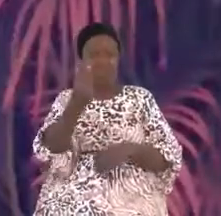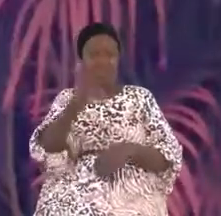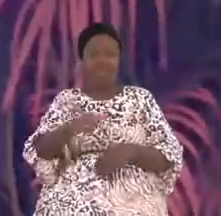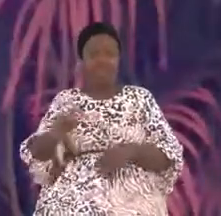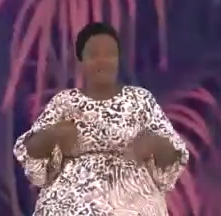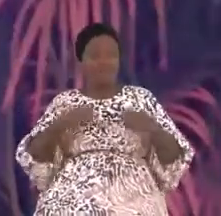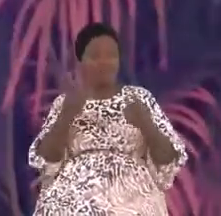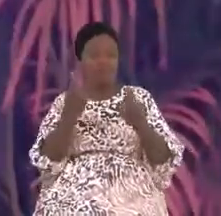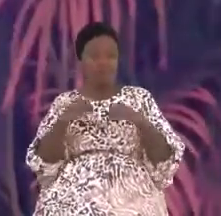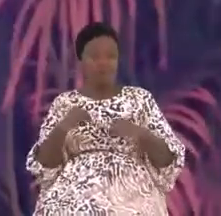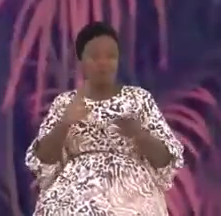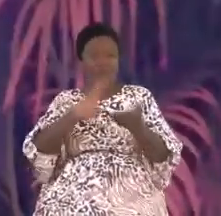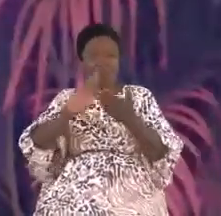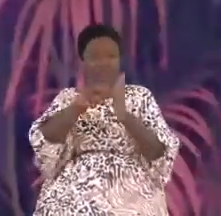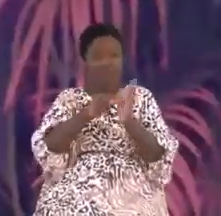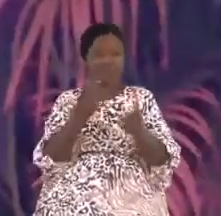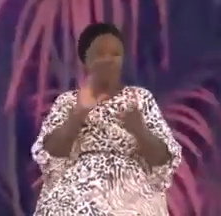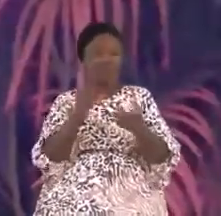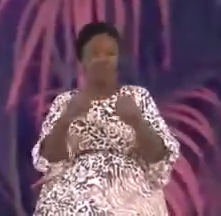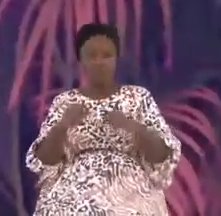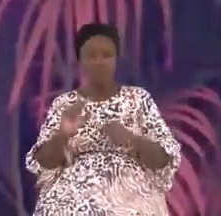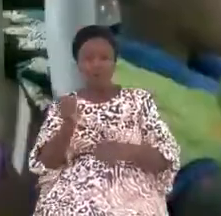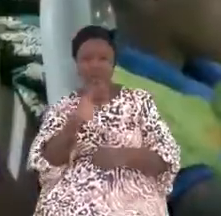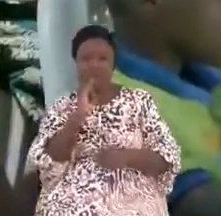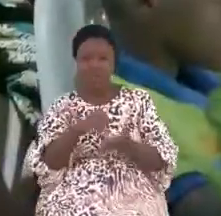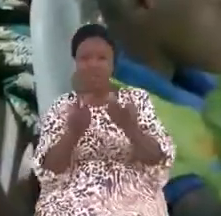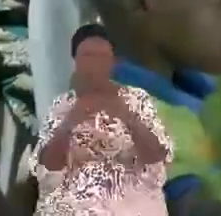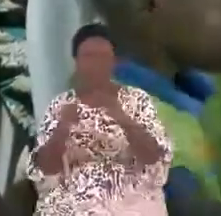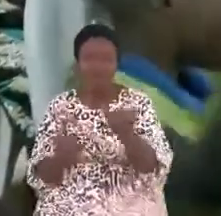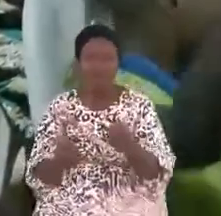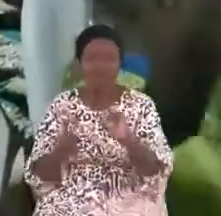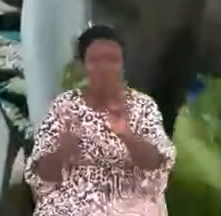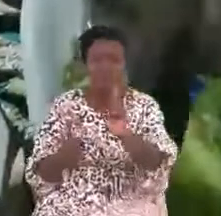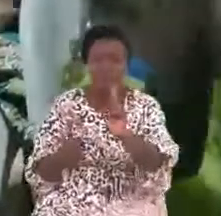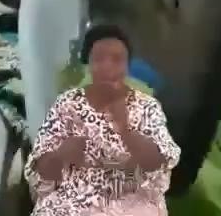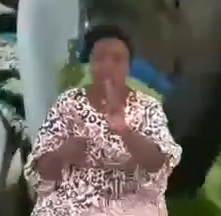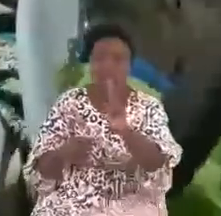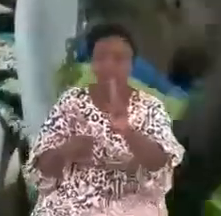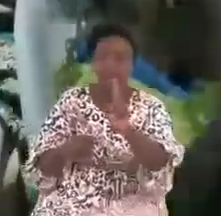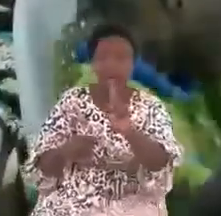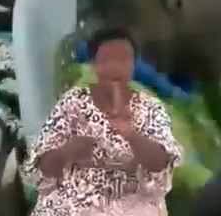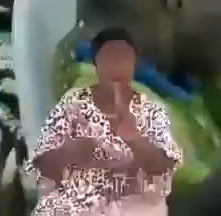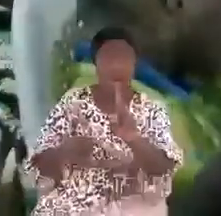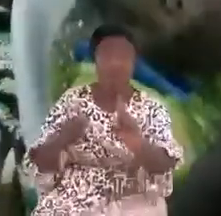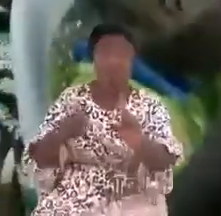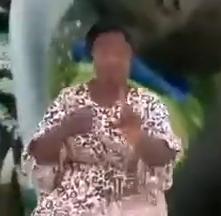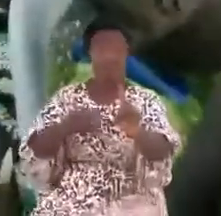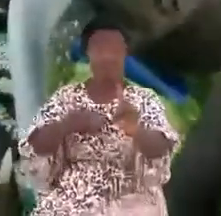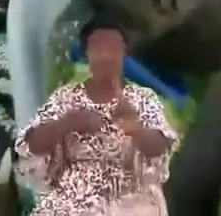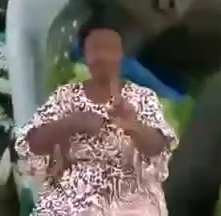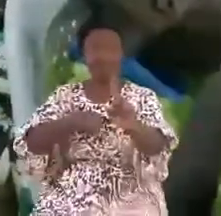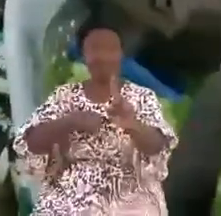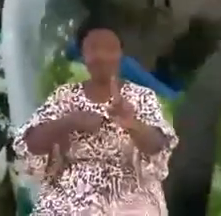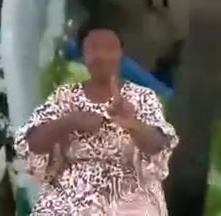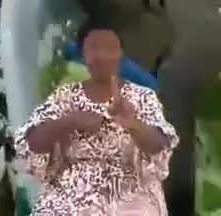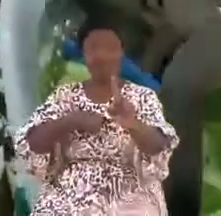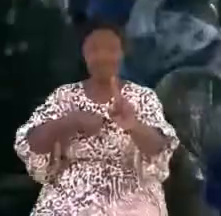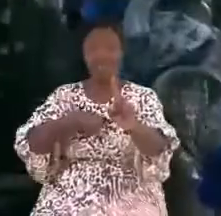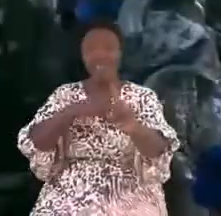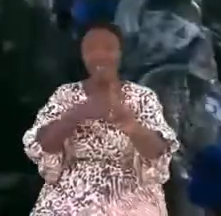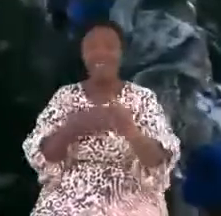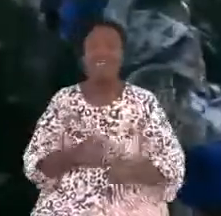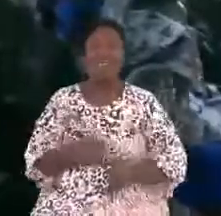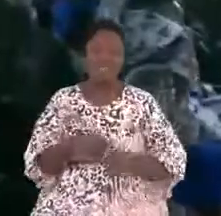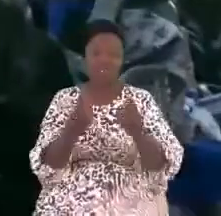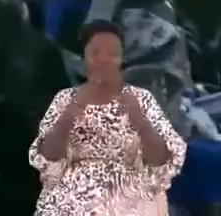will come where is it coming where where coming to you then point